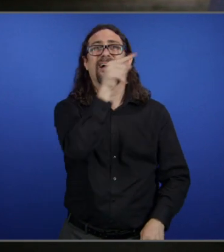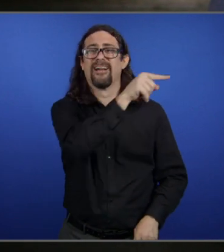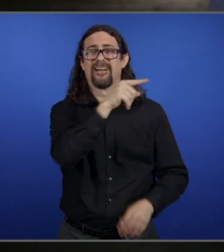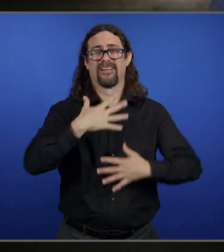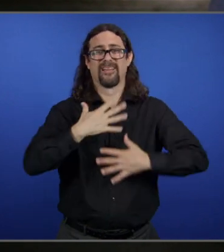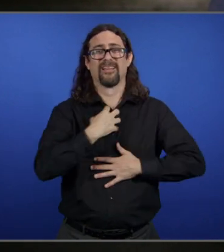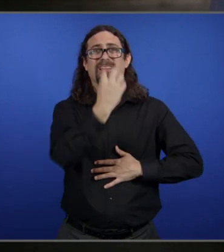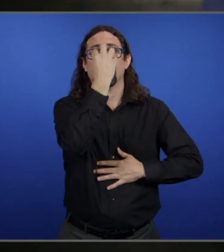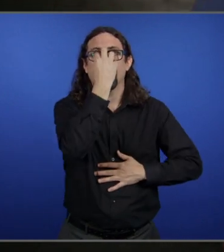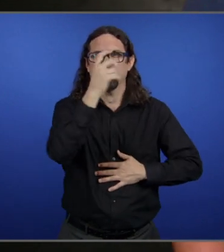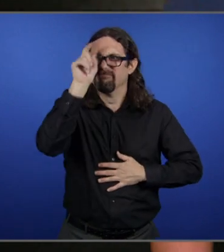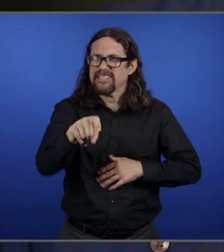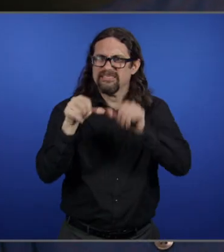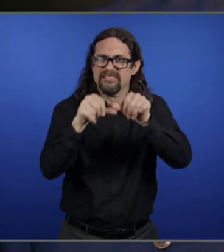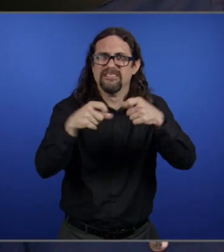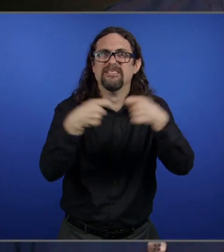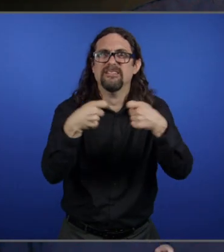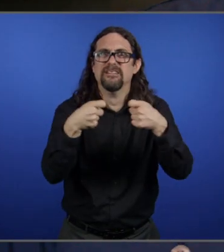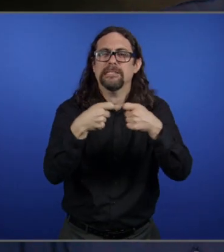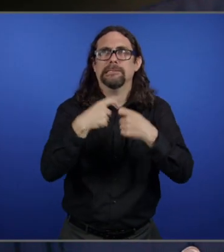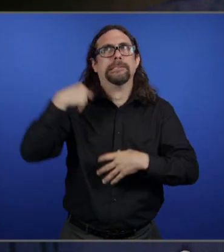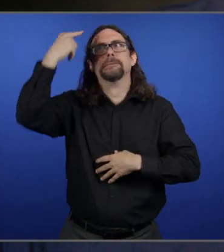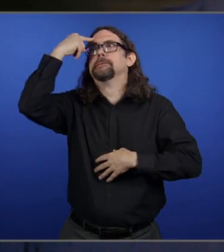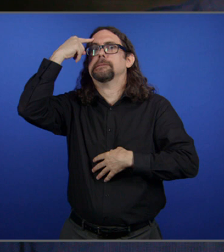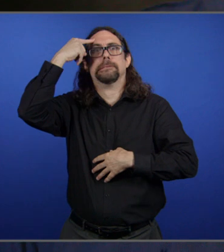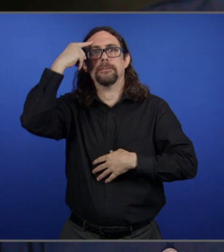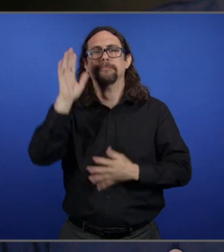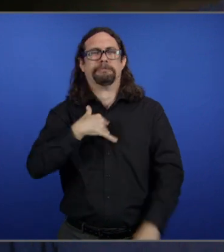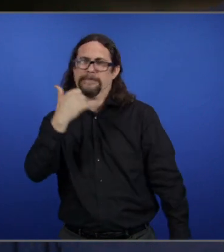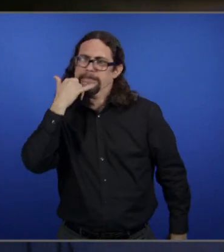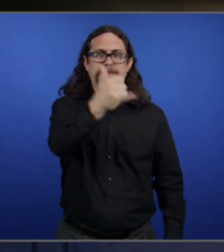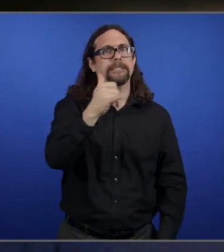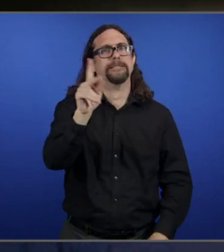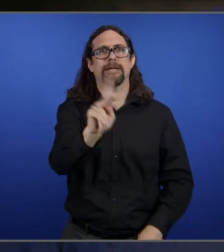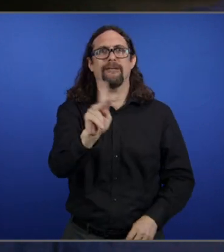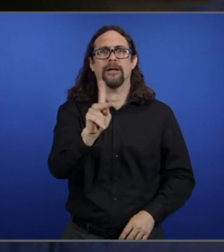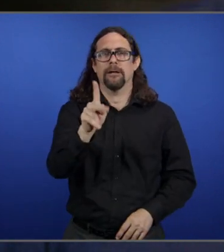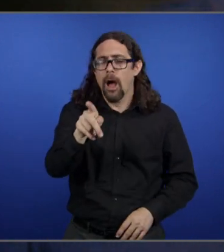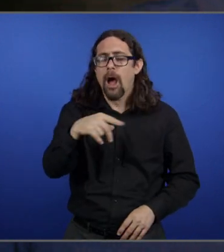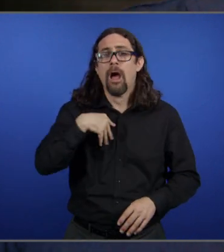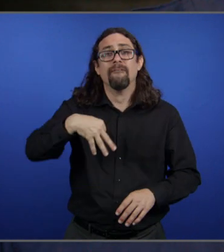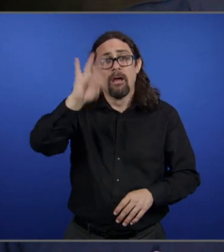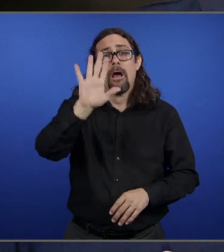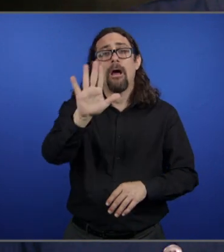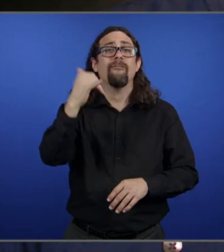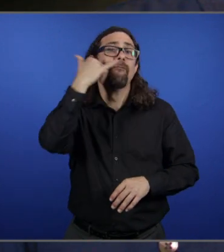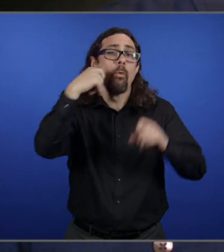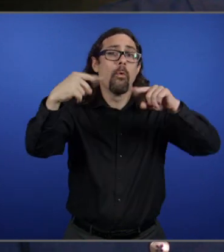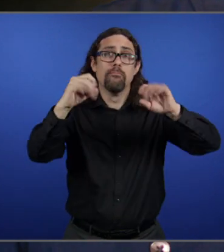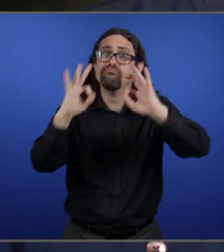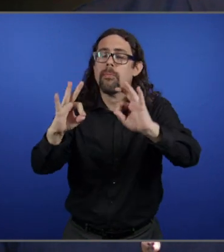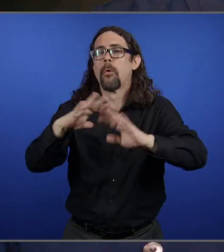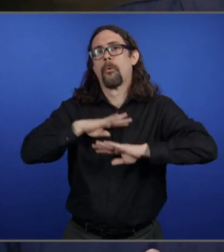immediately. I called Kevin right away, and I was relieved to hear that the blackout hadn't cut out his cell service.